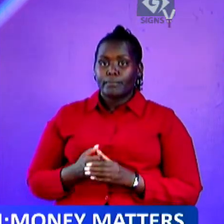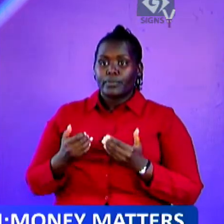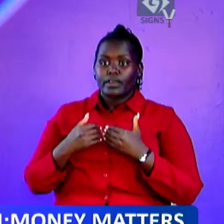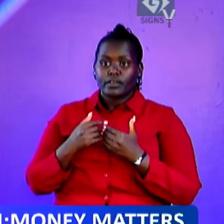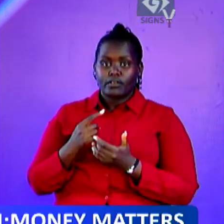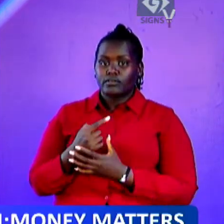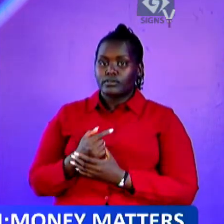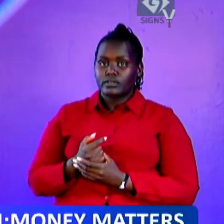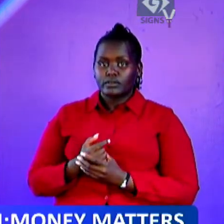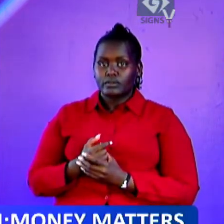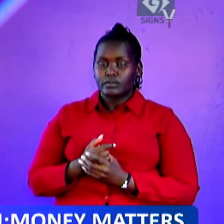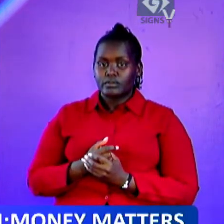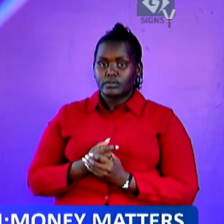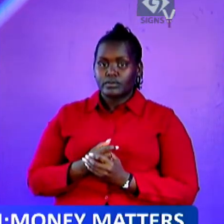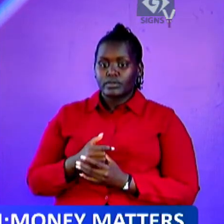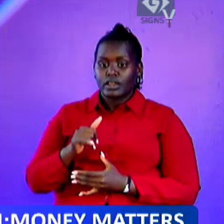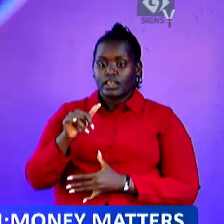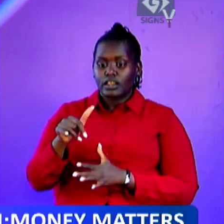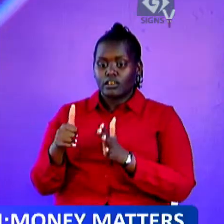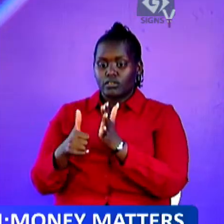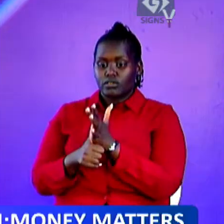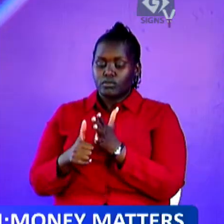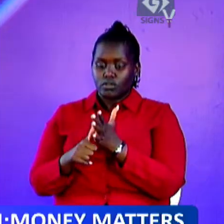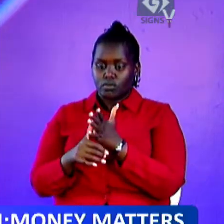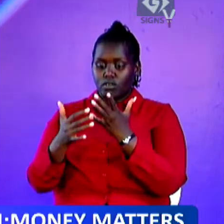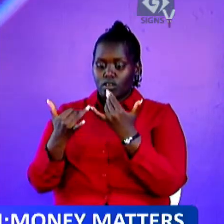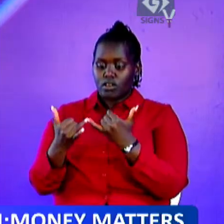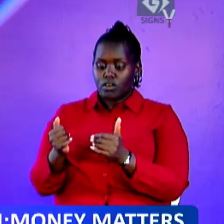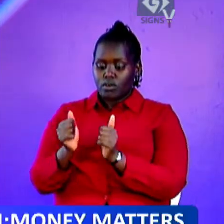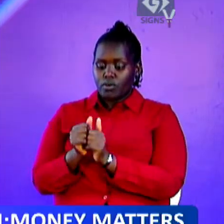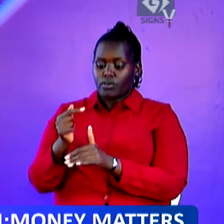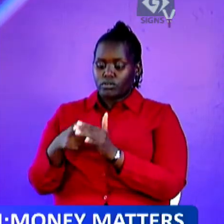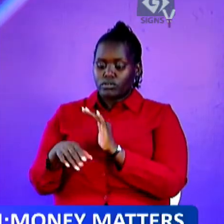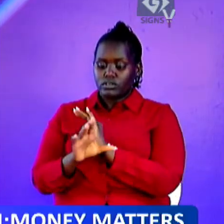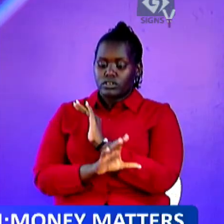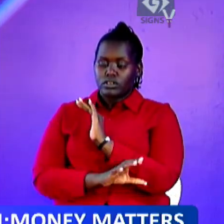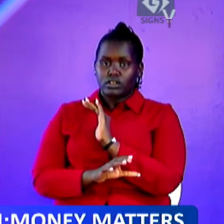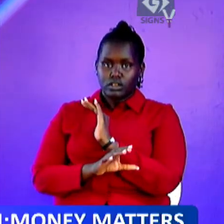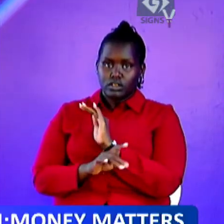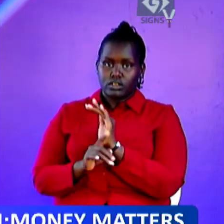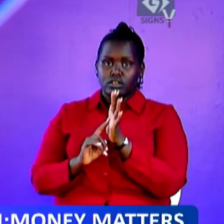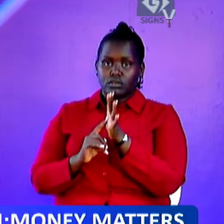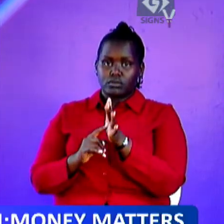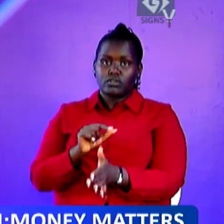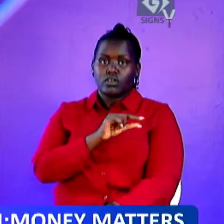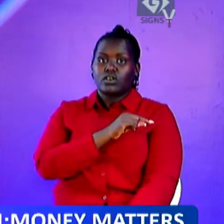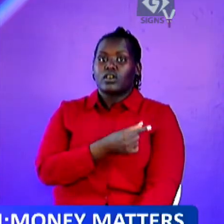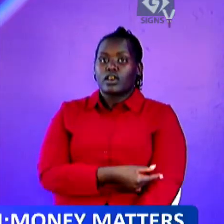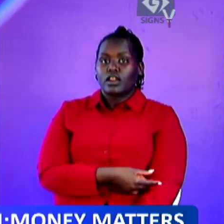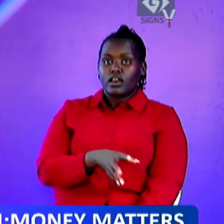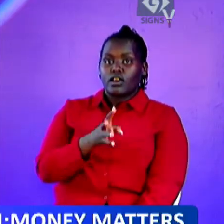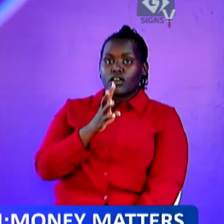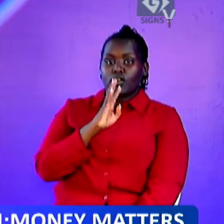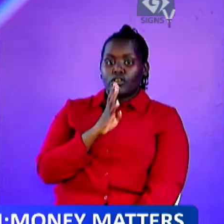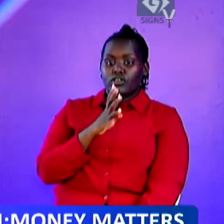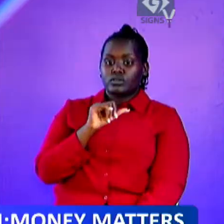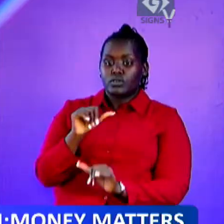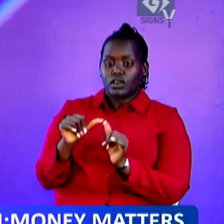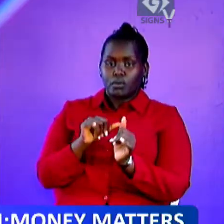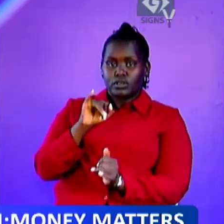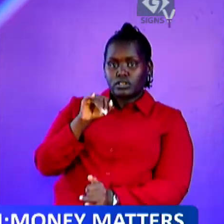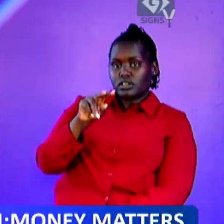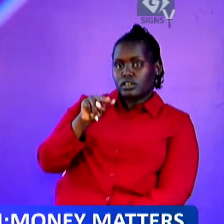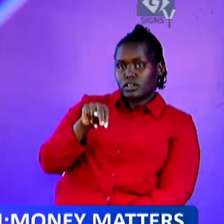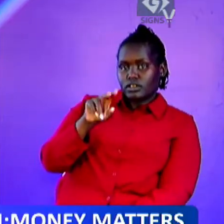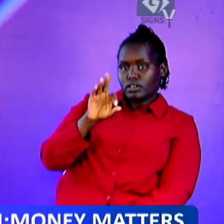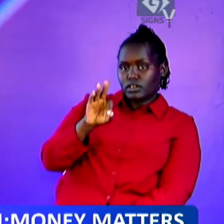leeway. So that was a problem now with countries like Ghana. Ghana and Greece. You spoke about inflation.